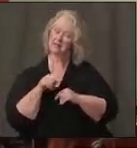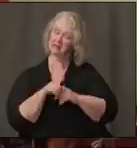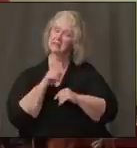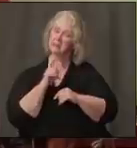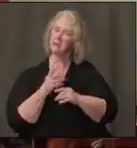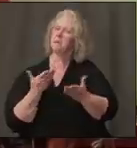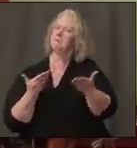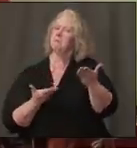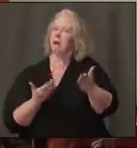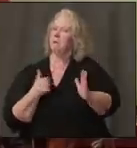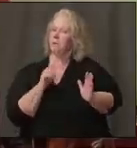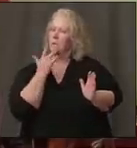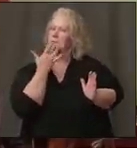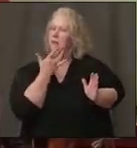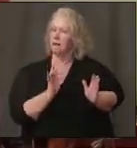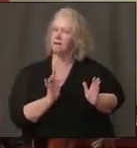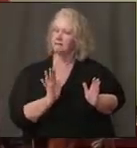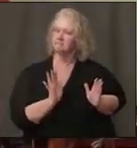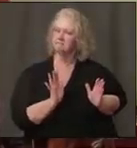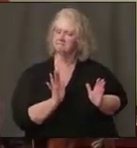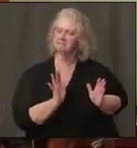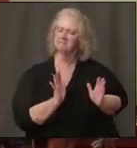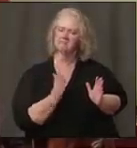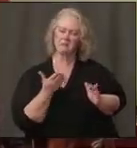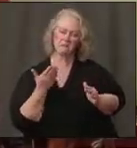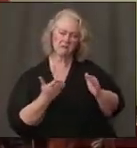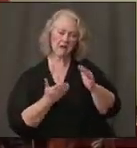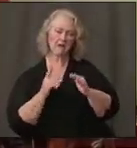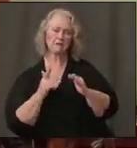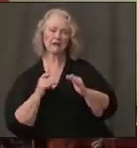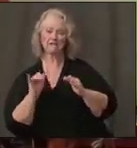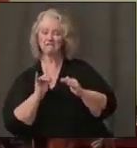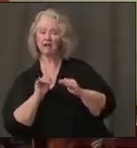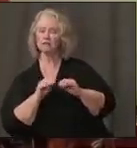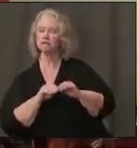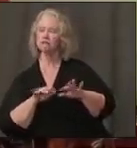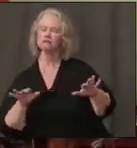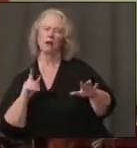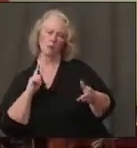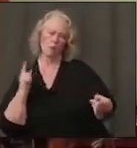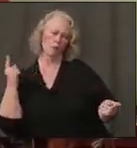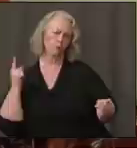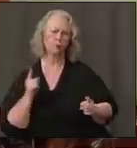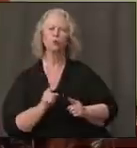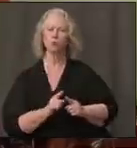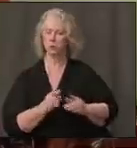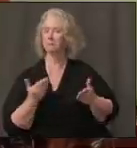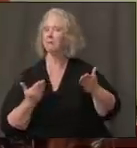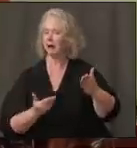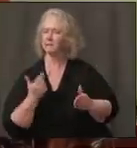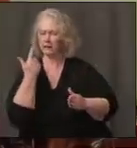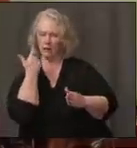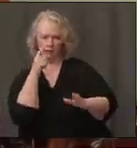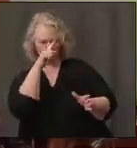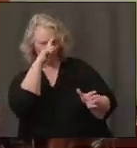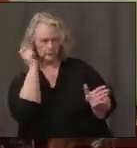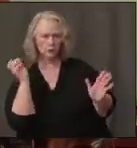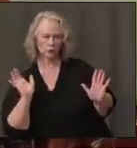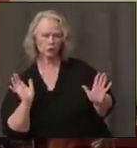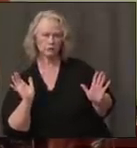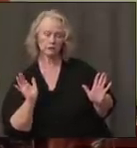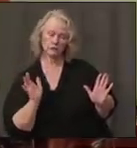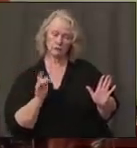the transmission rate and infectivity rate is down. We won't know. We'll find out. But it is the case that weather is